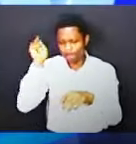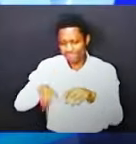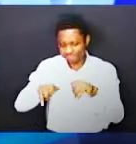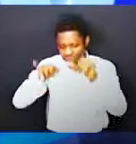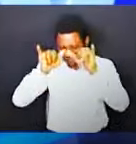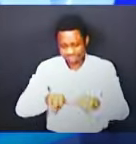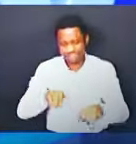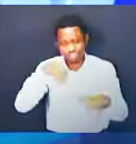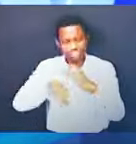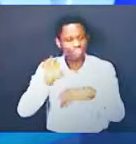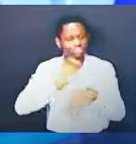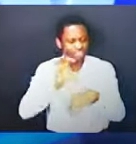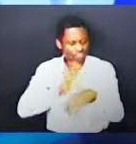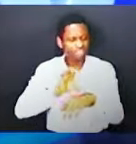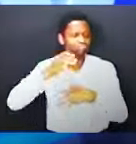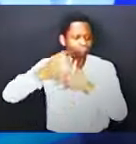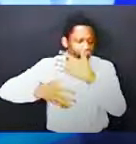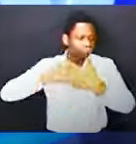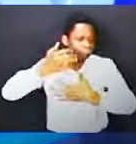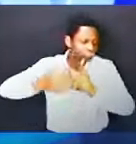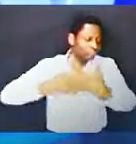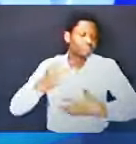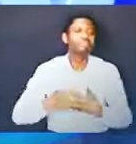generation. And